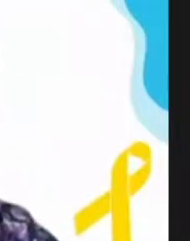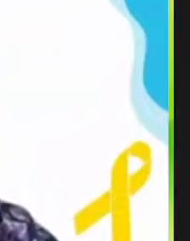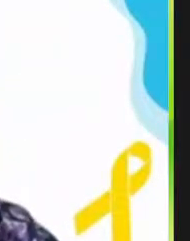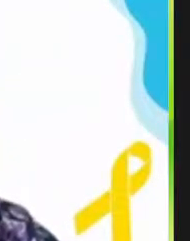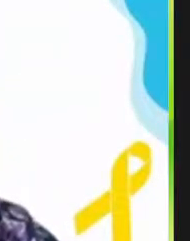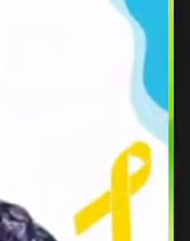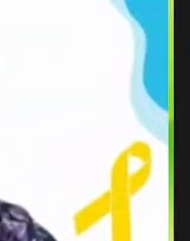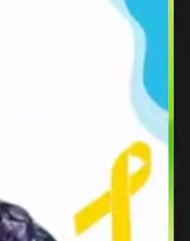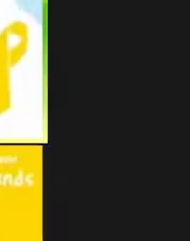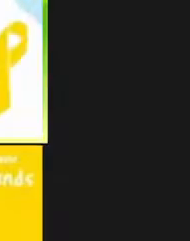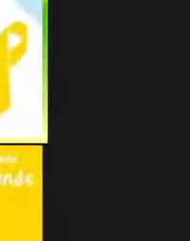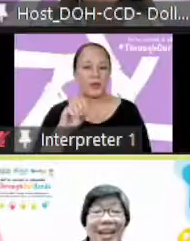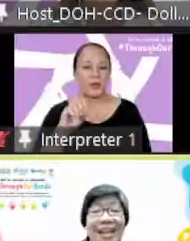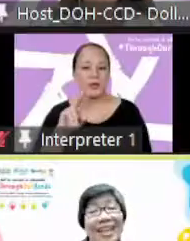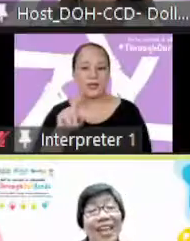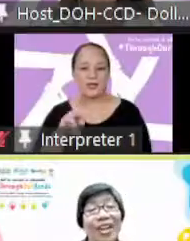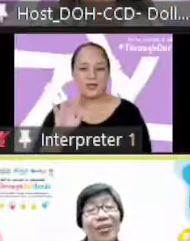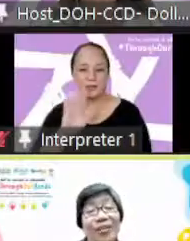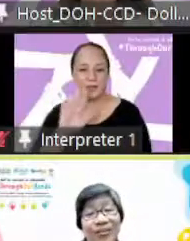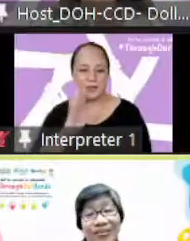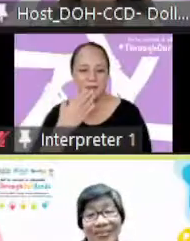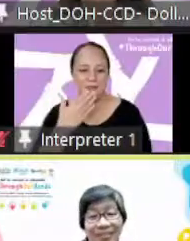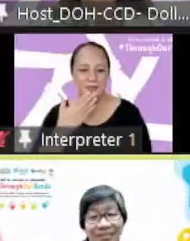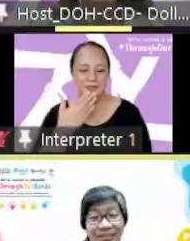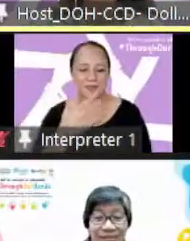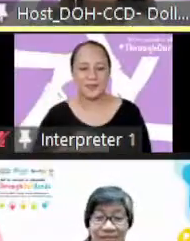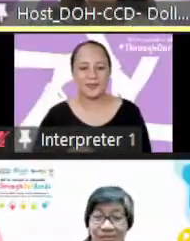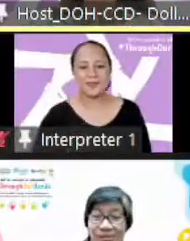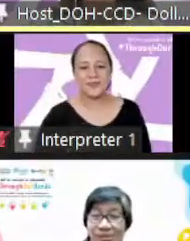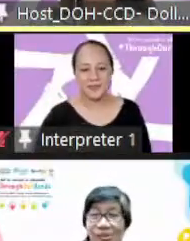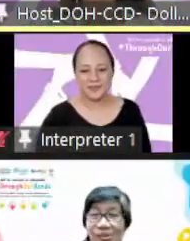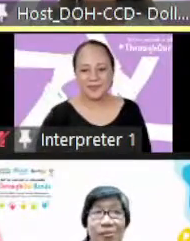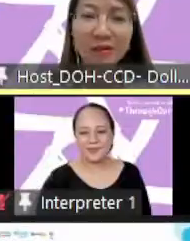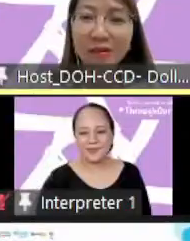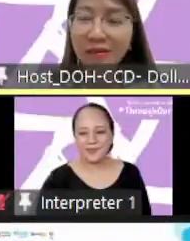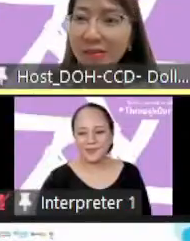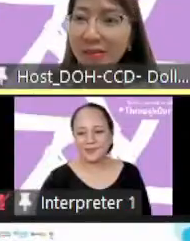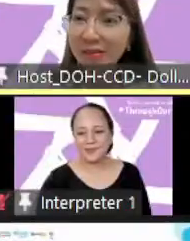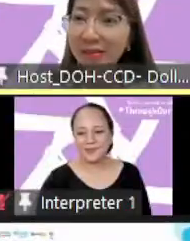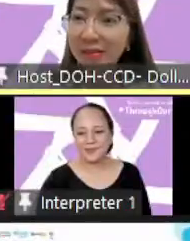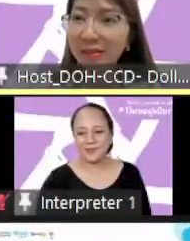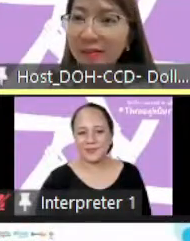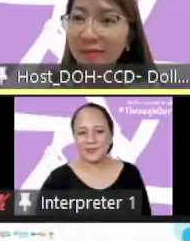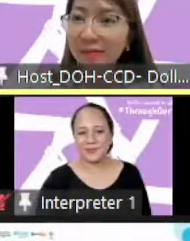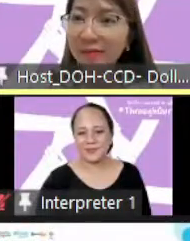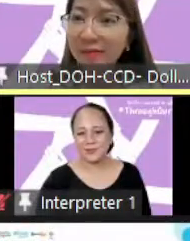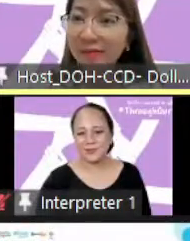And Dr. Lorenzo. Bye. Thank you. See you tomorrow. Thank you. Bye.